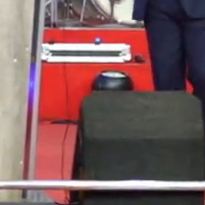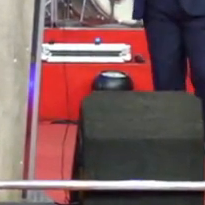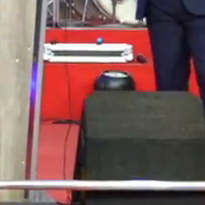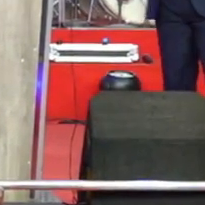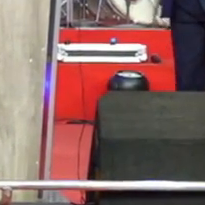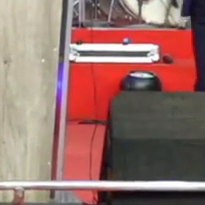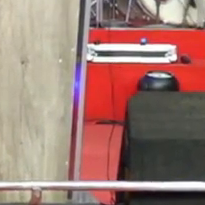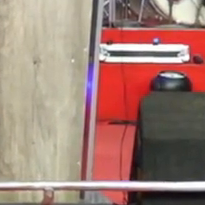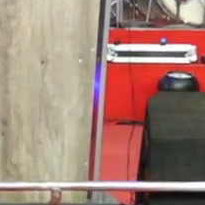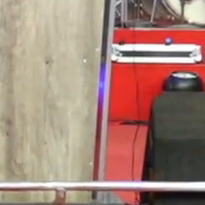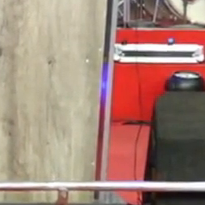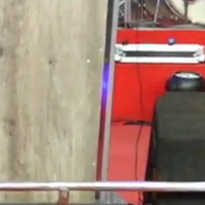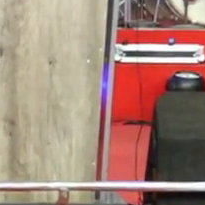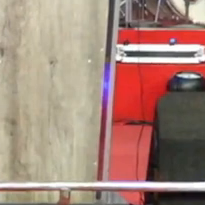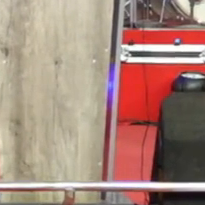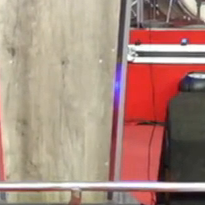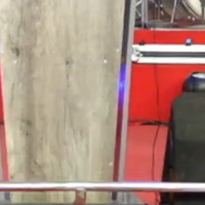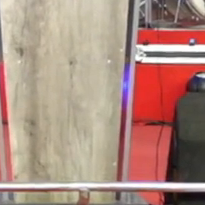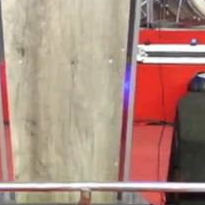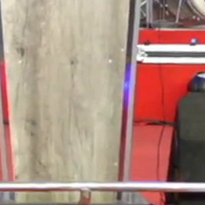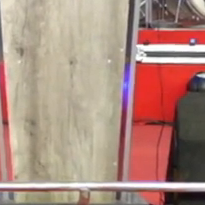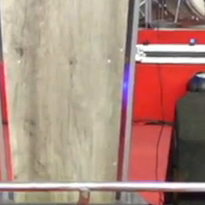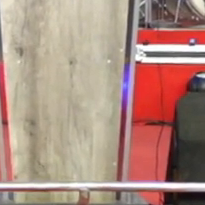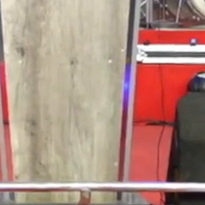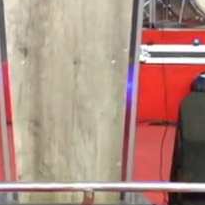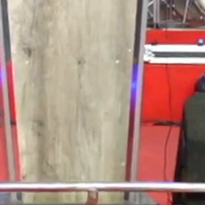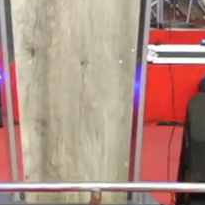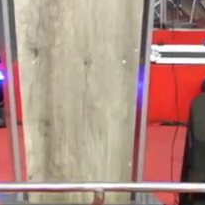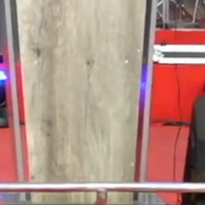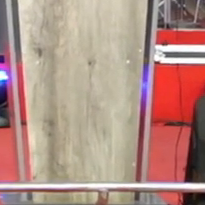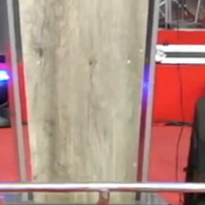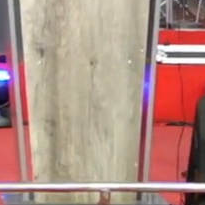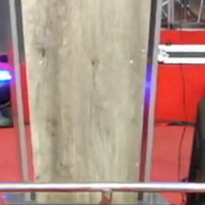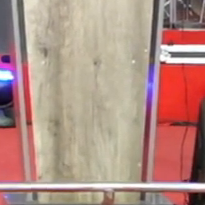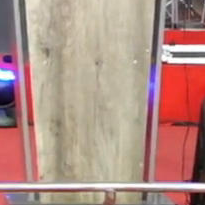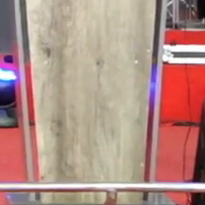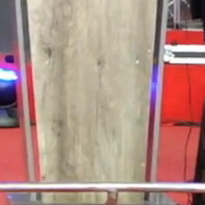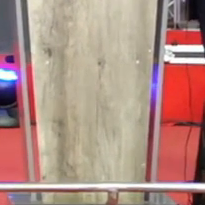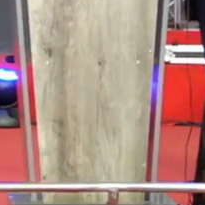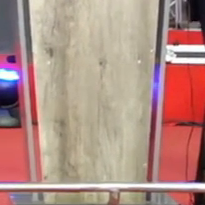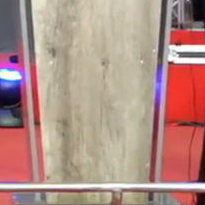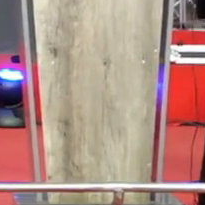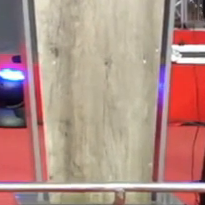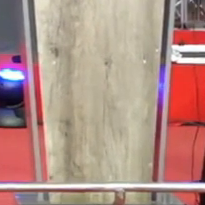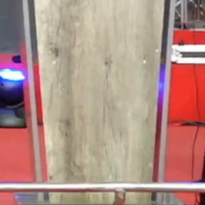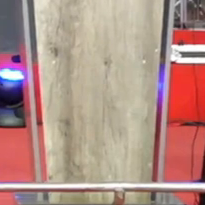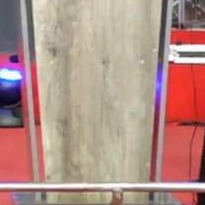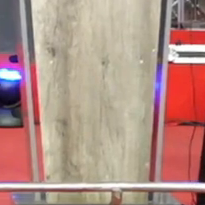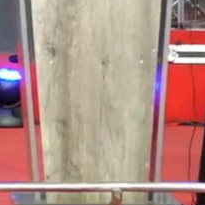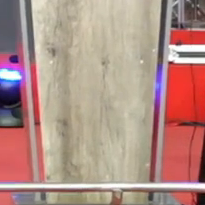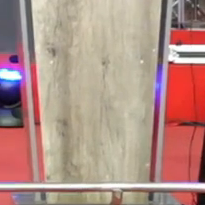Na mwishowe akakuwa na mavuno mengi. What do you think the man that sowed nothing had at harvest time?